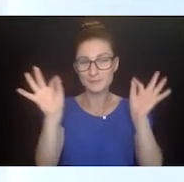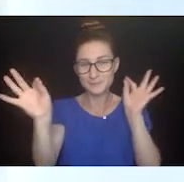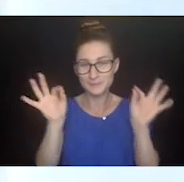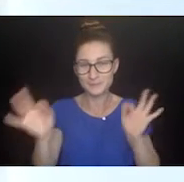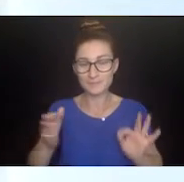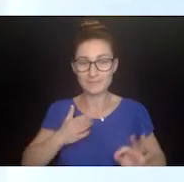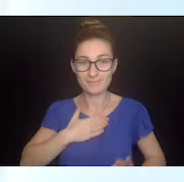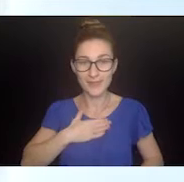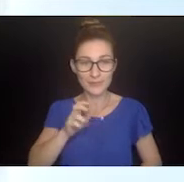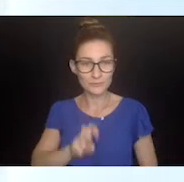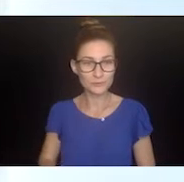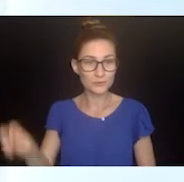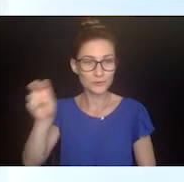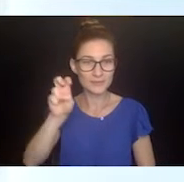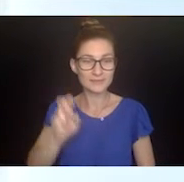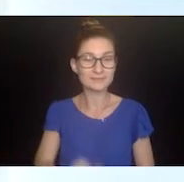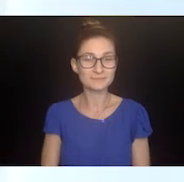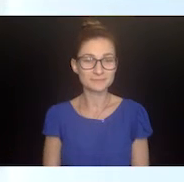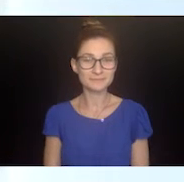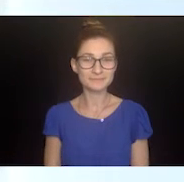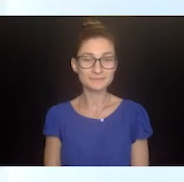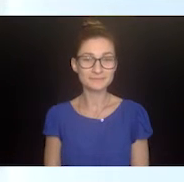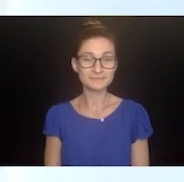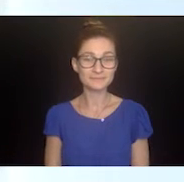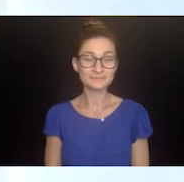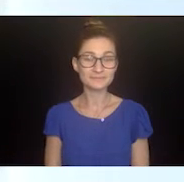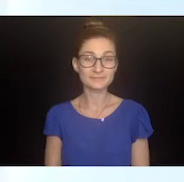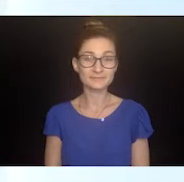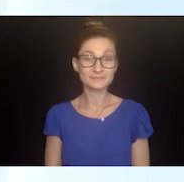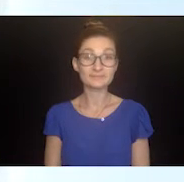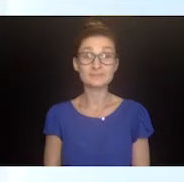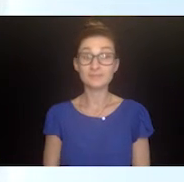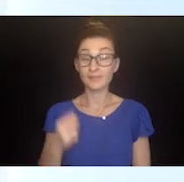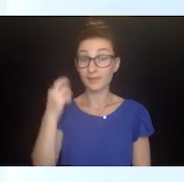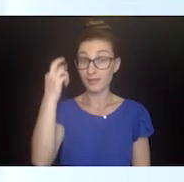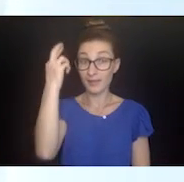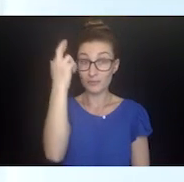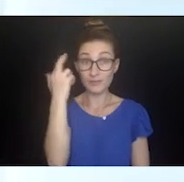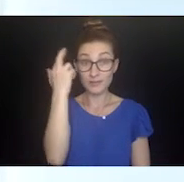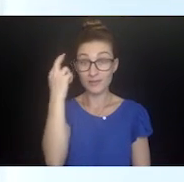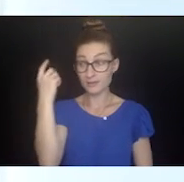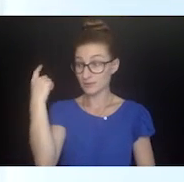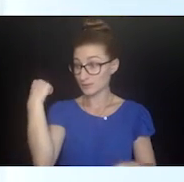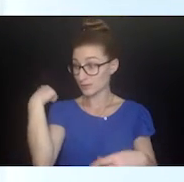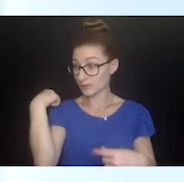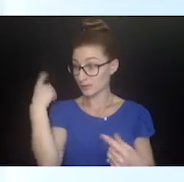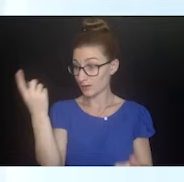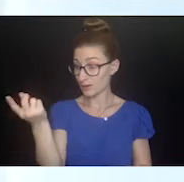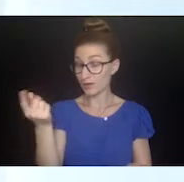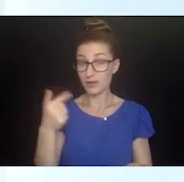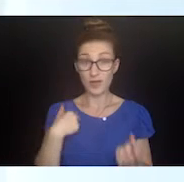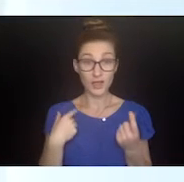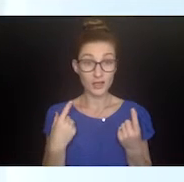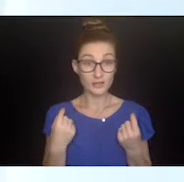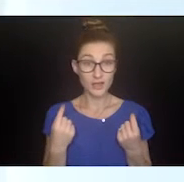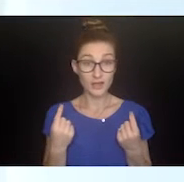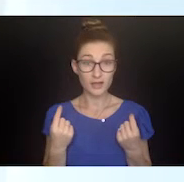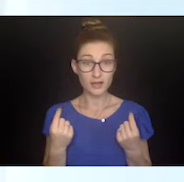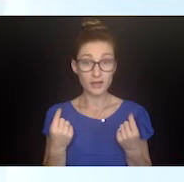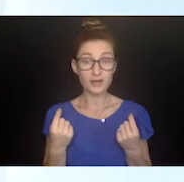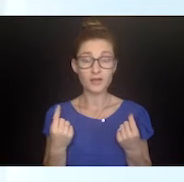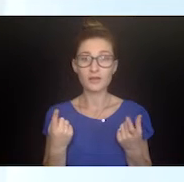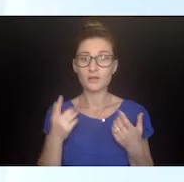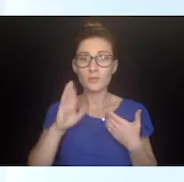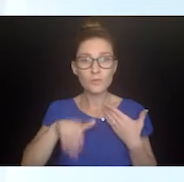you on a little journey. What I realized I had done is I had stuffed